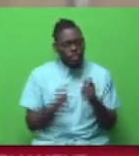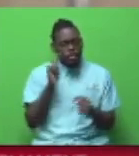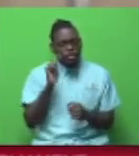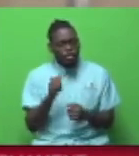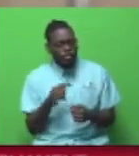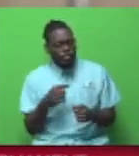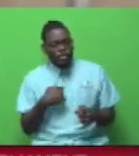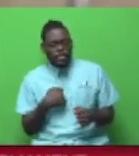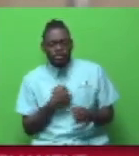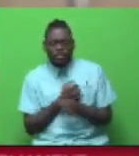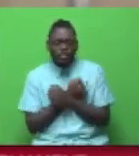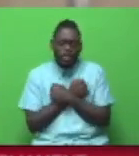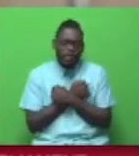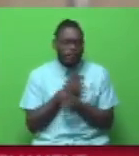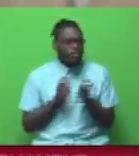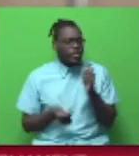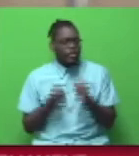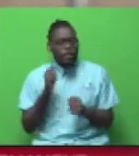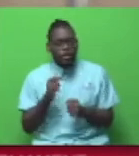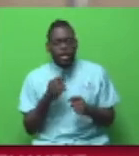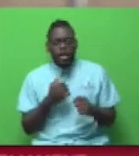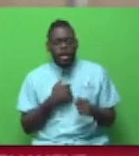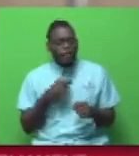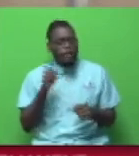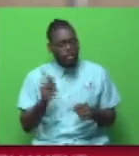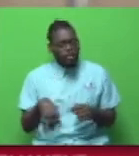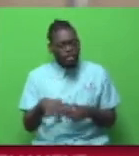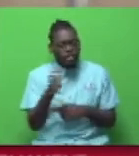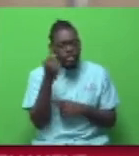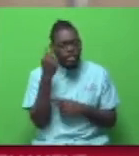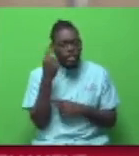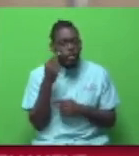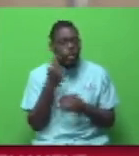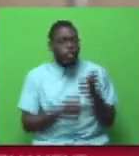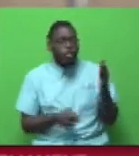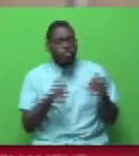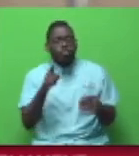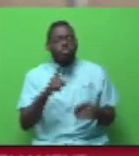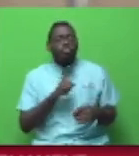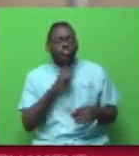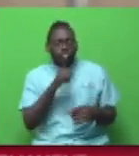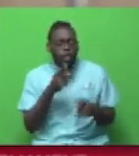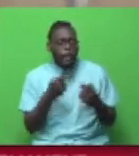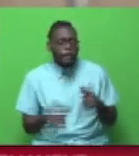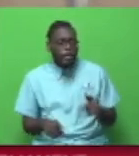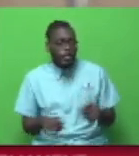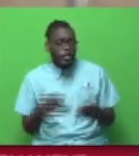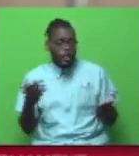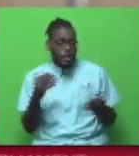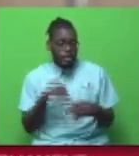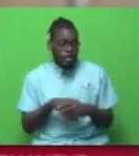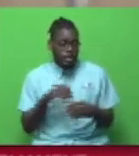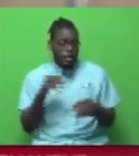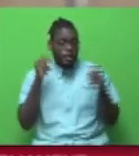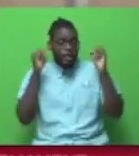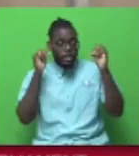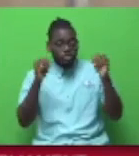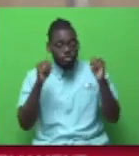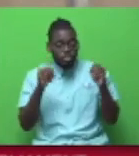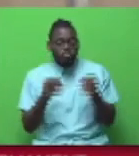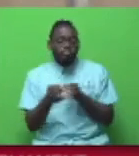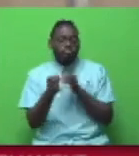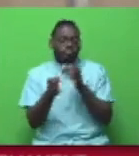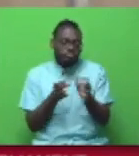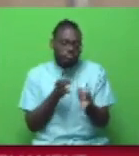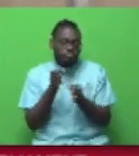that they understand exactly what has been happening in the ministry. To that, using that quote and springboarding